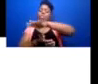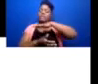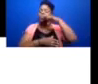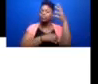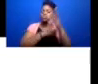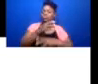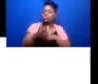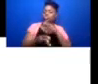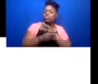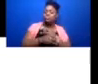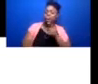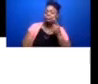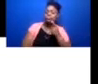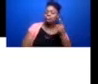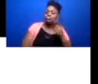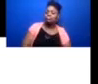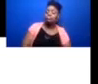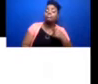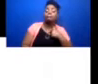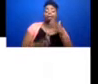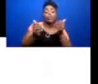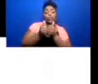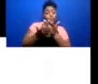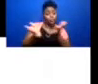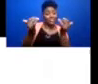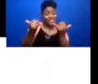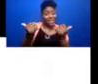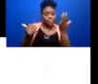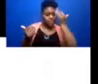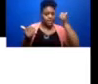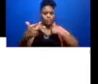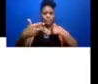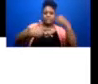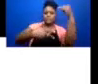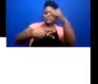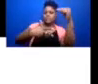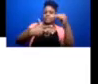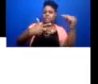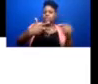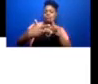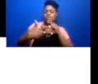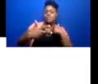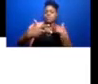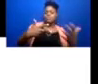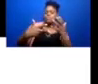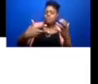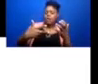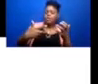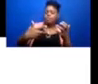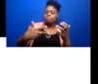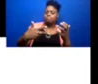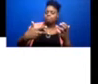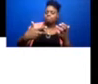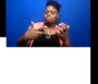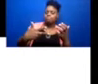As I talk today, there are three things I want to make sure you take